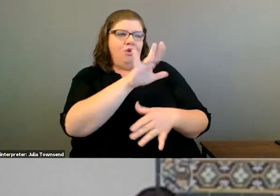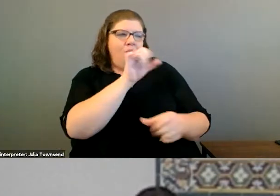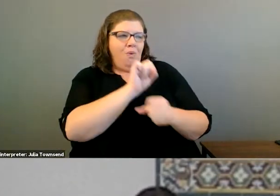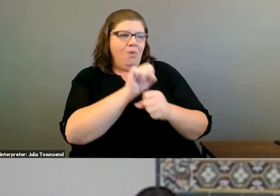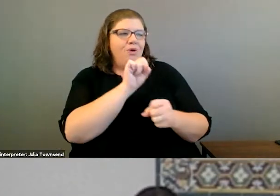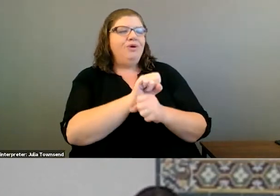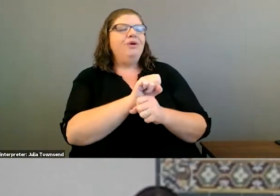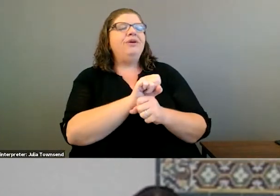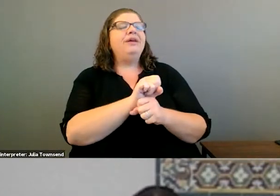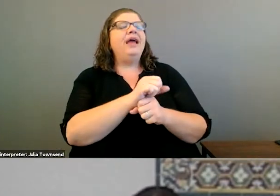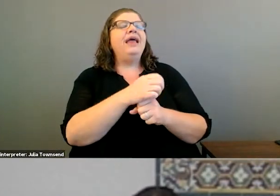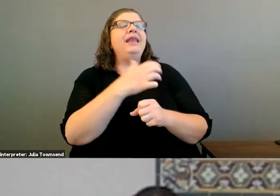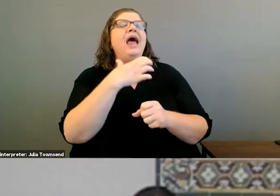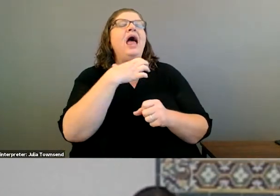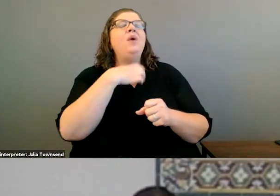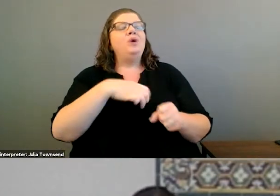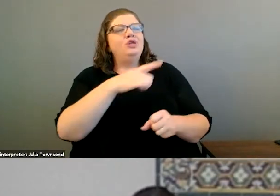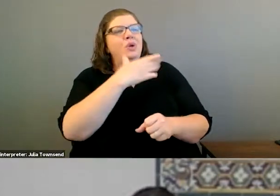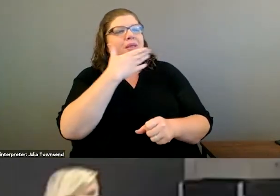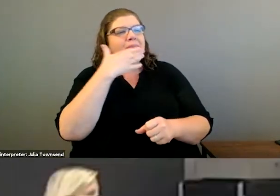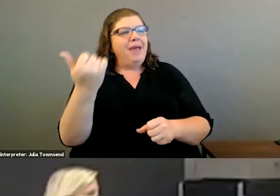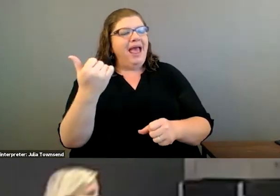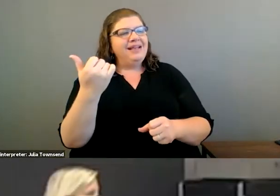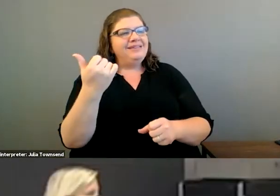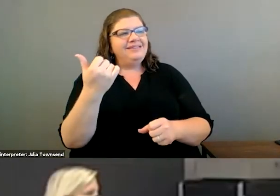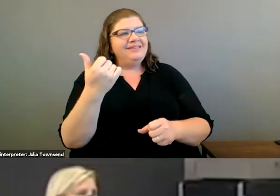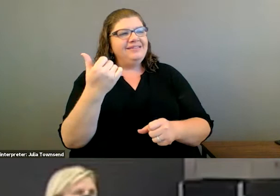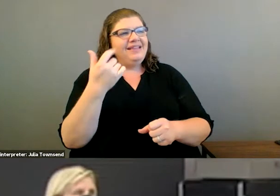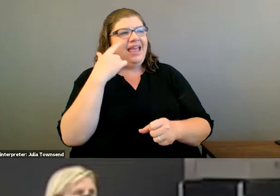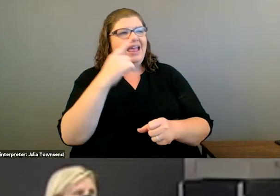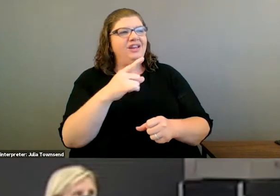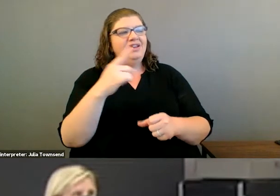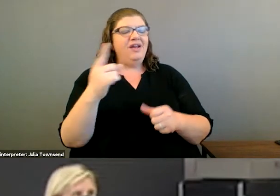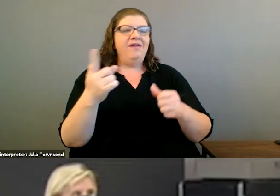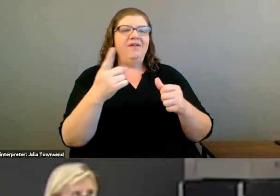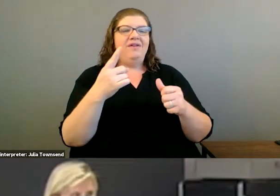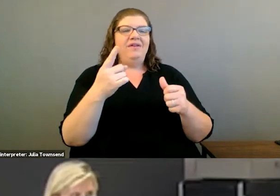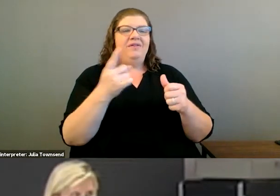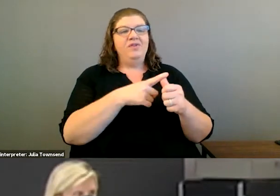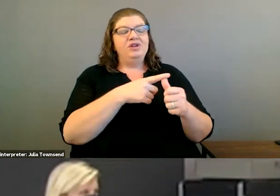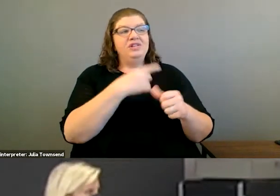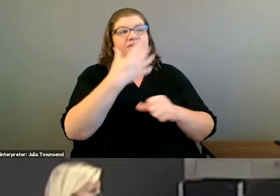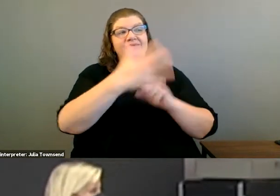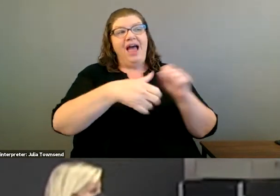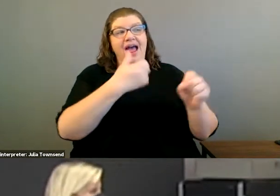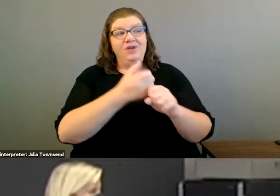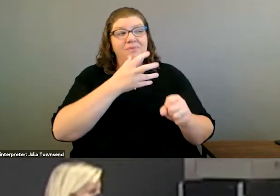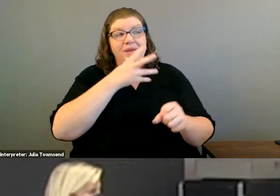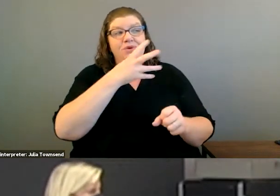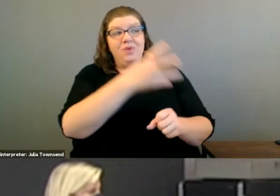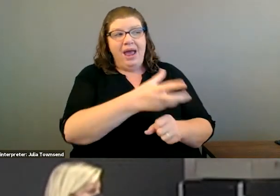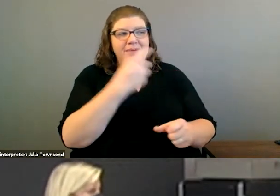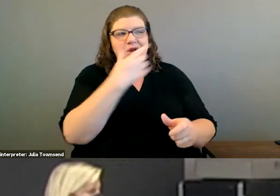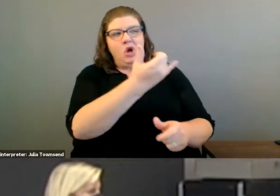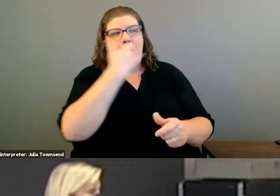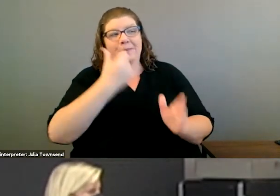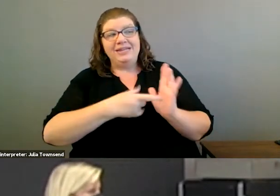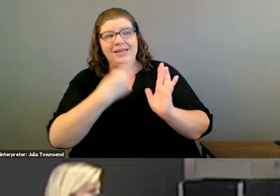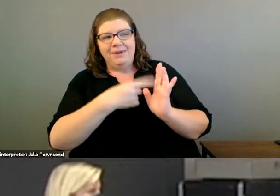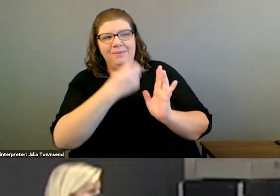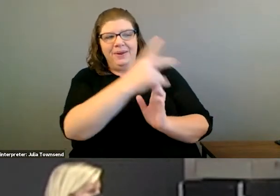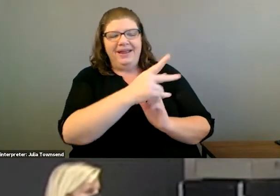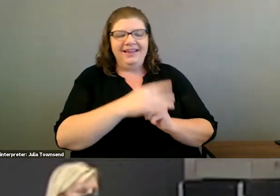do. I wish you the best in the grandma, first 5, call me sometimes if you need something, like that. So thank you again so